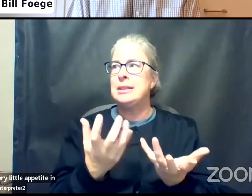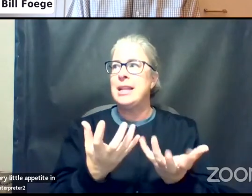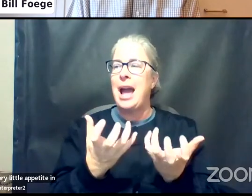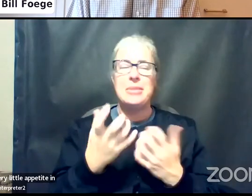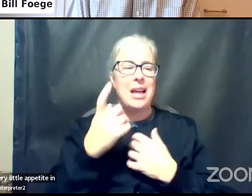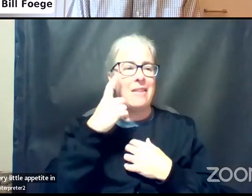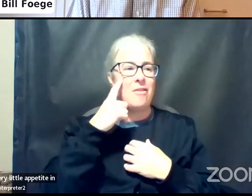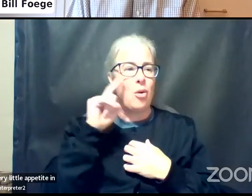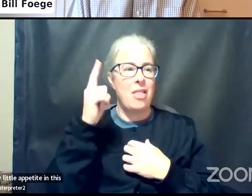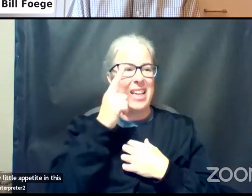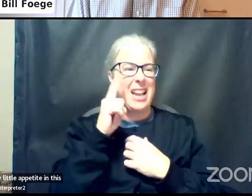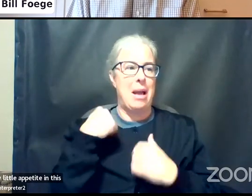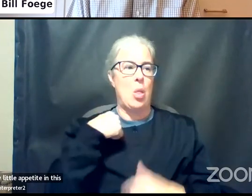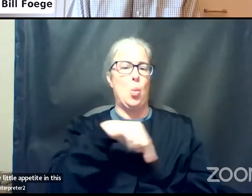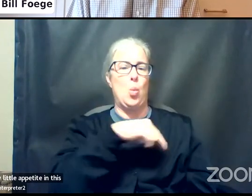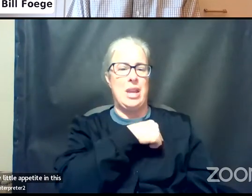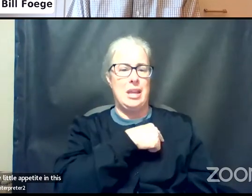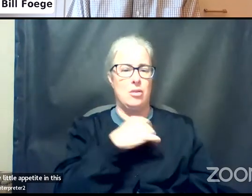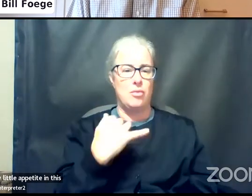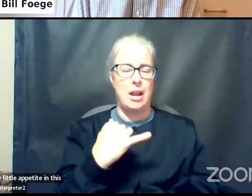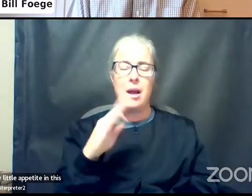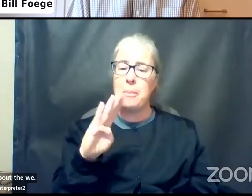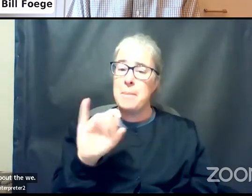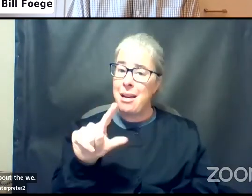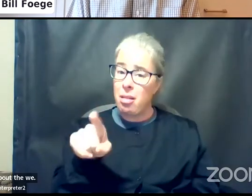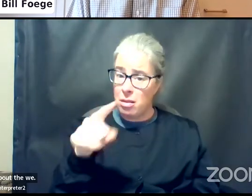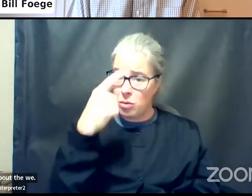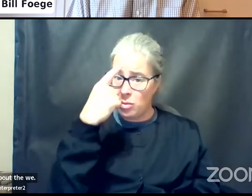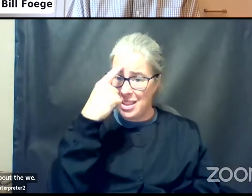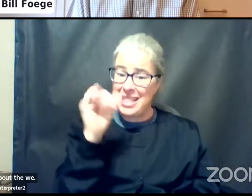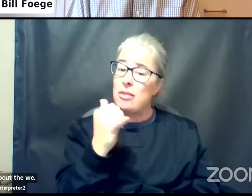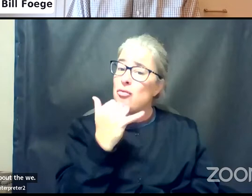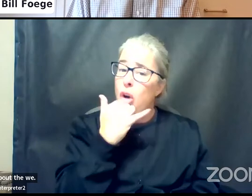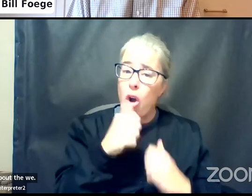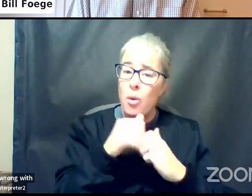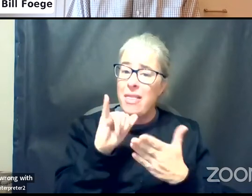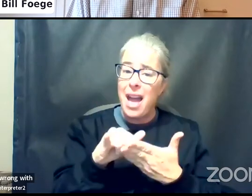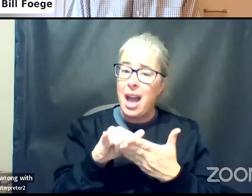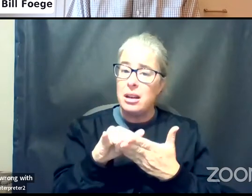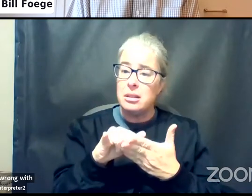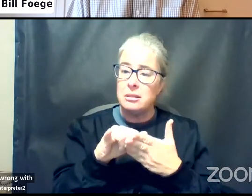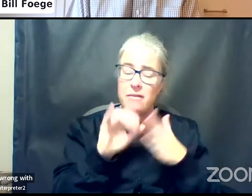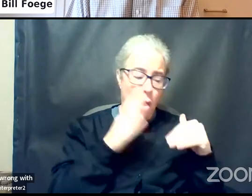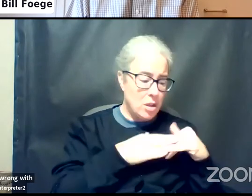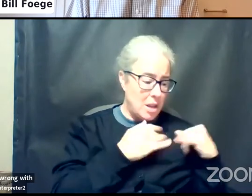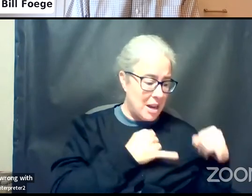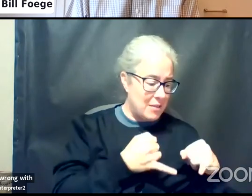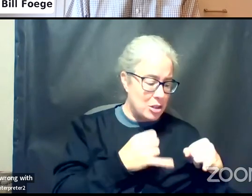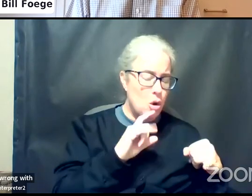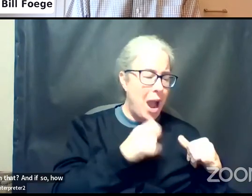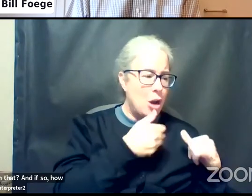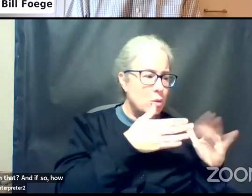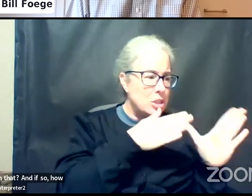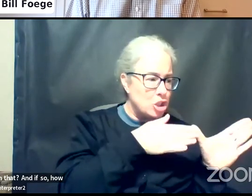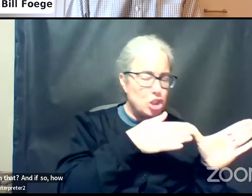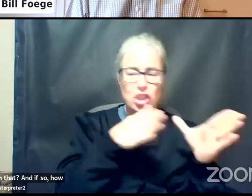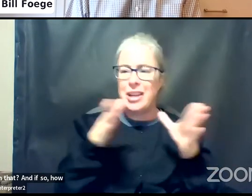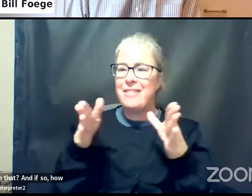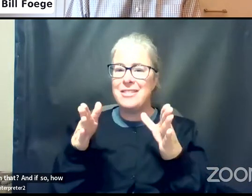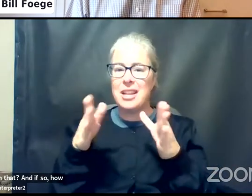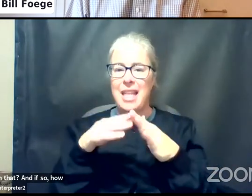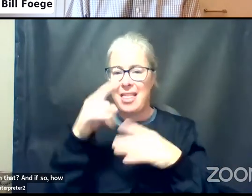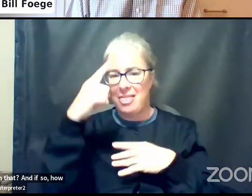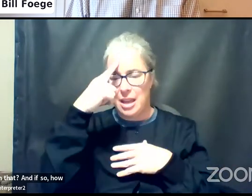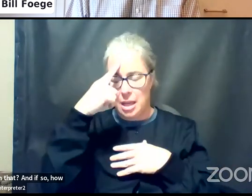thinking about the we bill is there anything wrong with that and if so how do we shift that perspective that